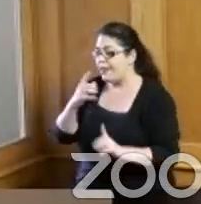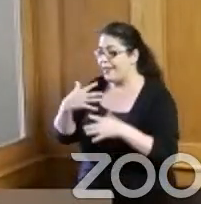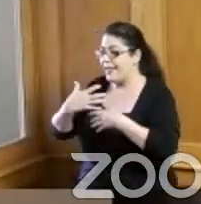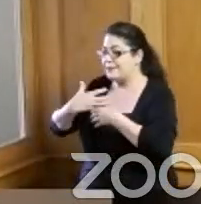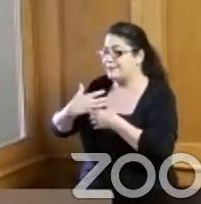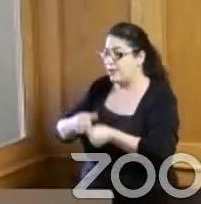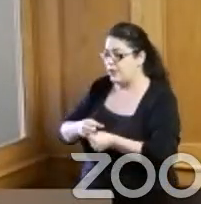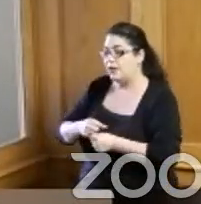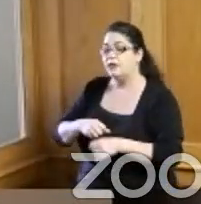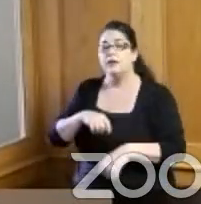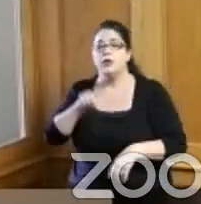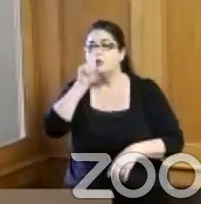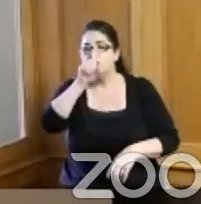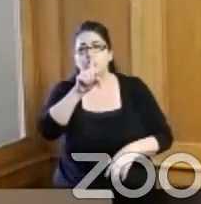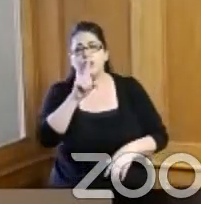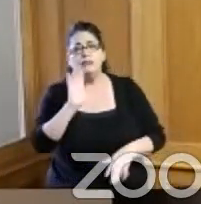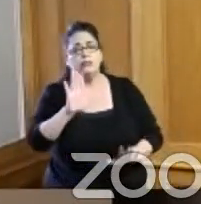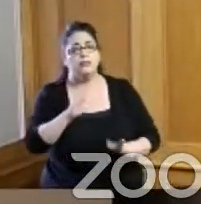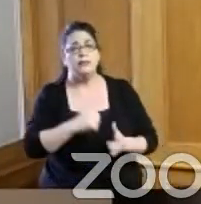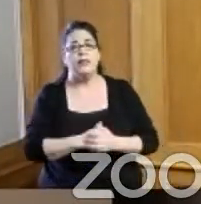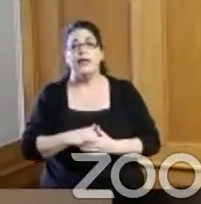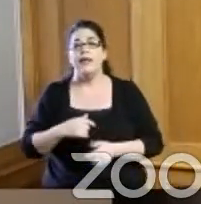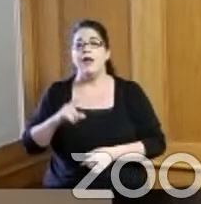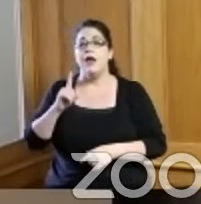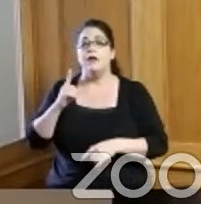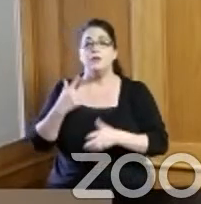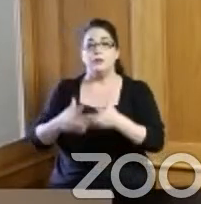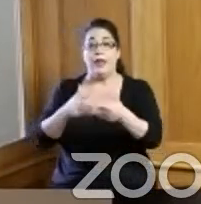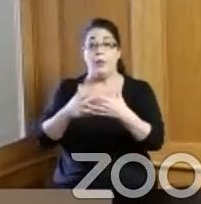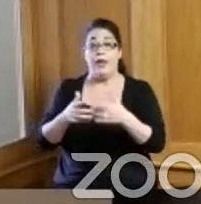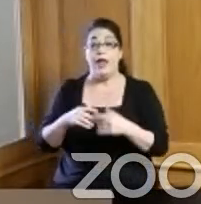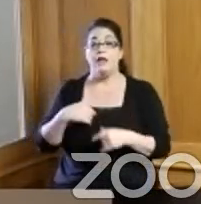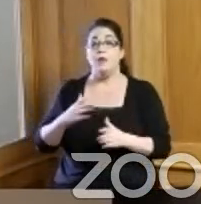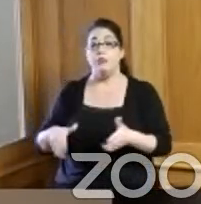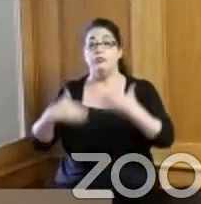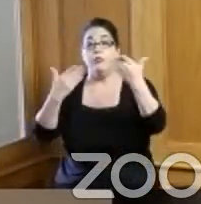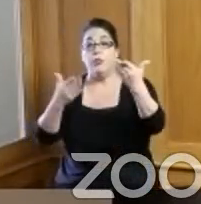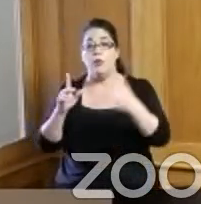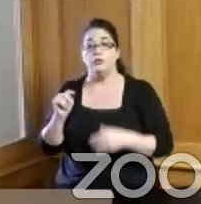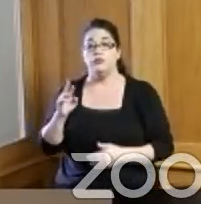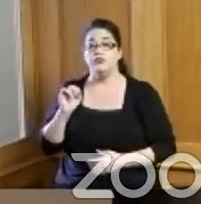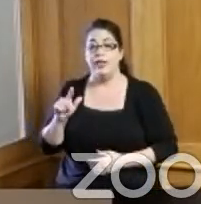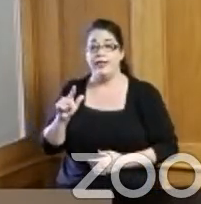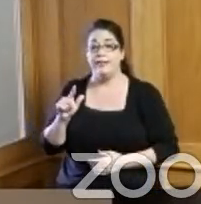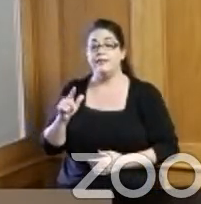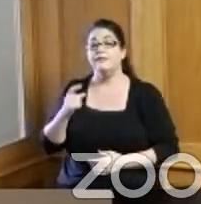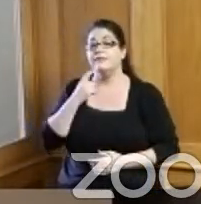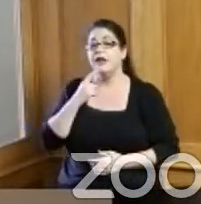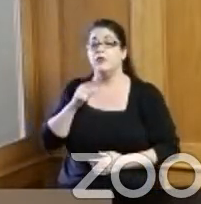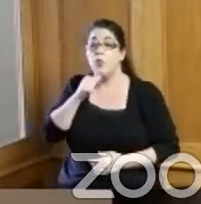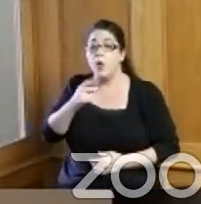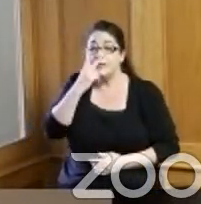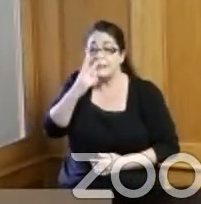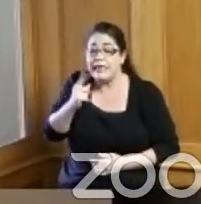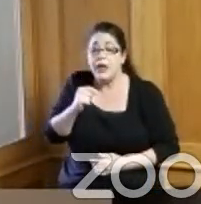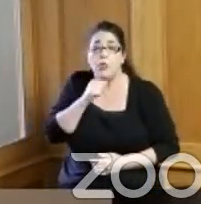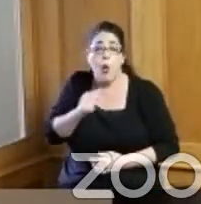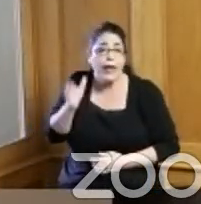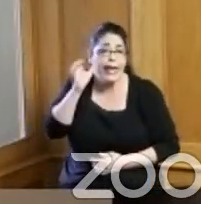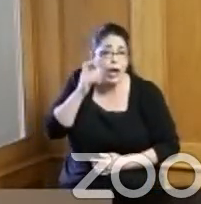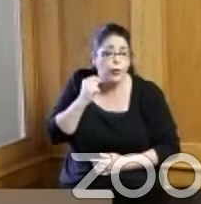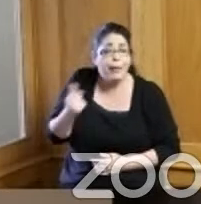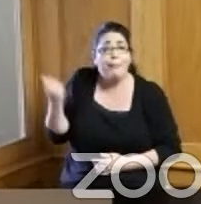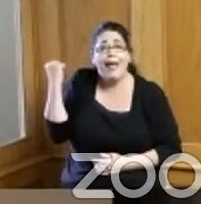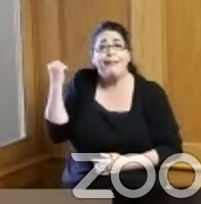I'm going to wrap this up real quick. But anyway, the proposed trail to us was you won't see it, you won't hear it. It'll just be back there.